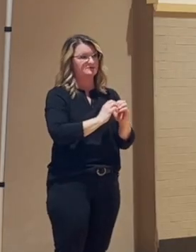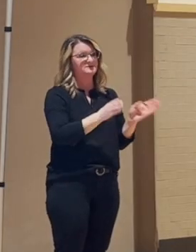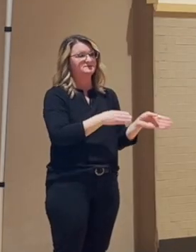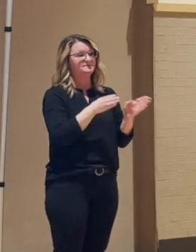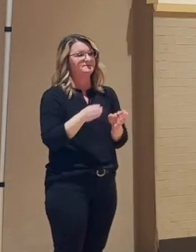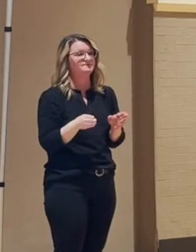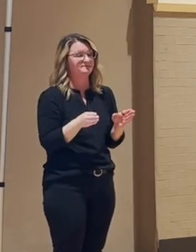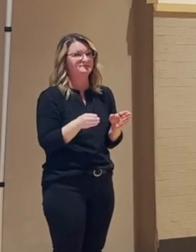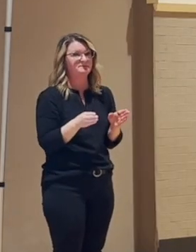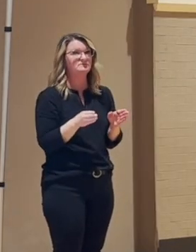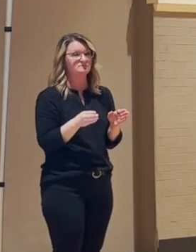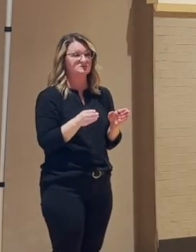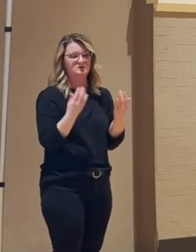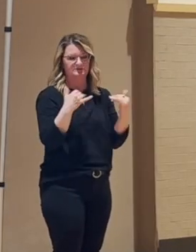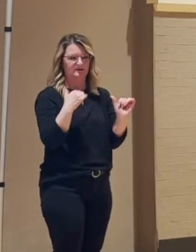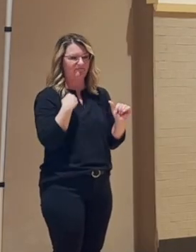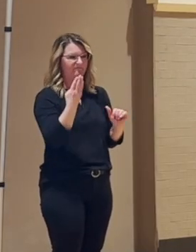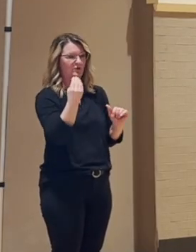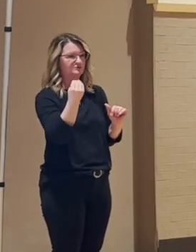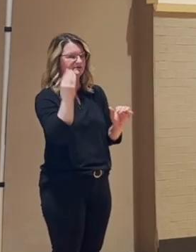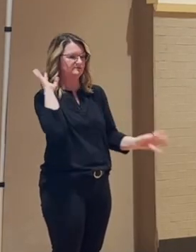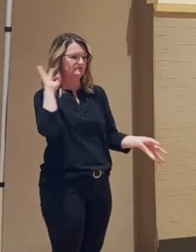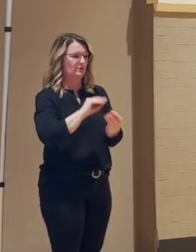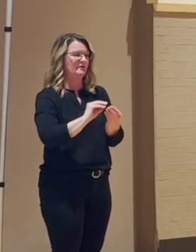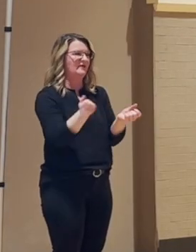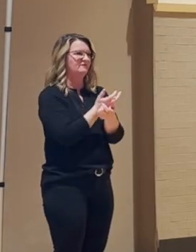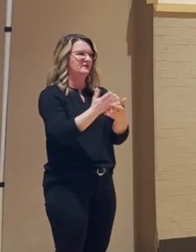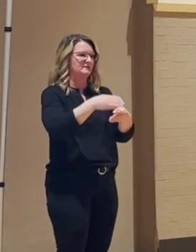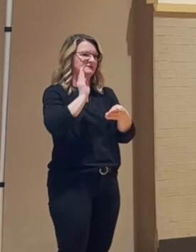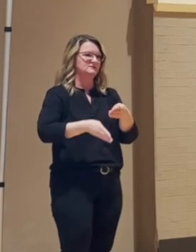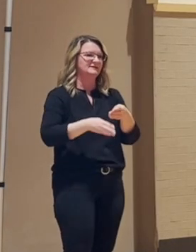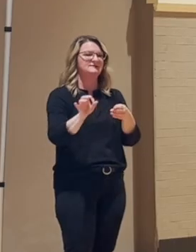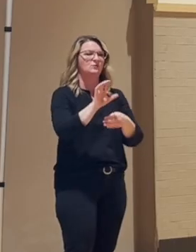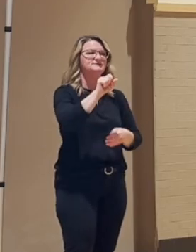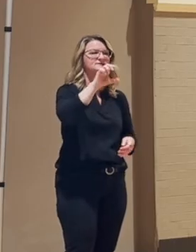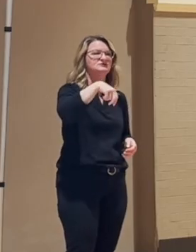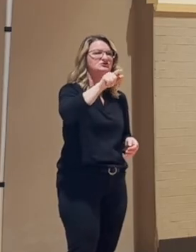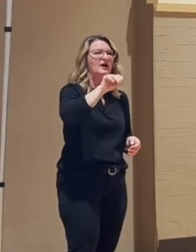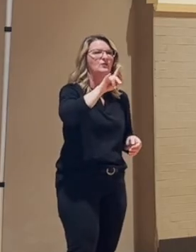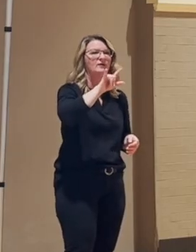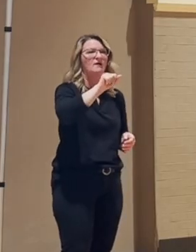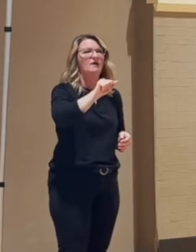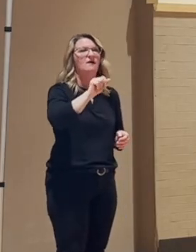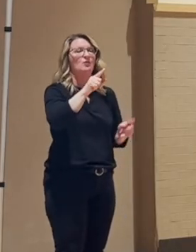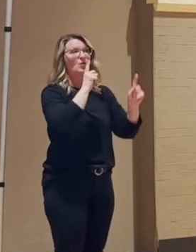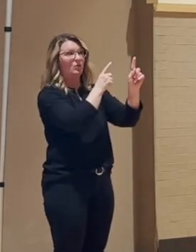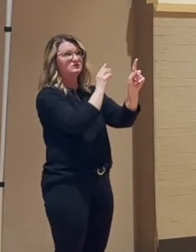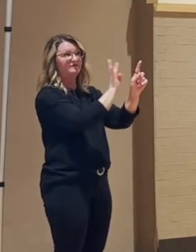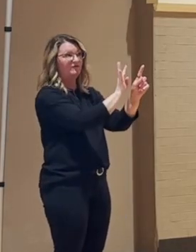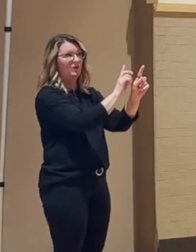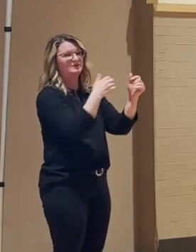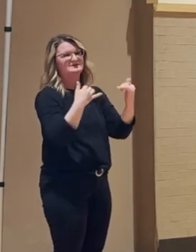and we would have still had 14 with everything being done. And the same with the Jacada goal was 4, and we would have still been